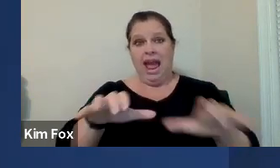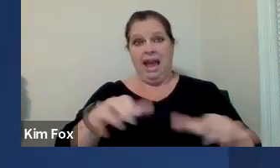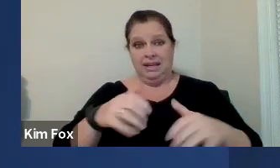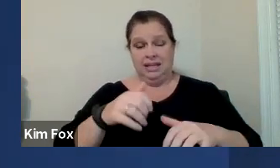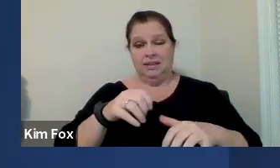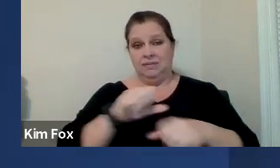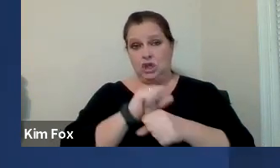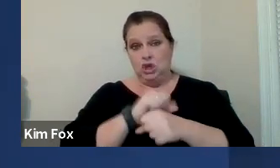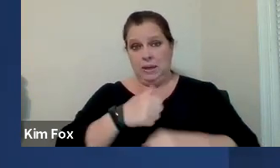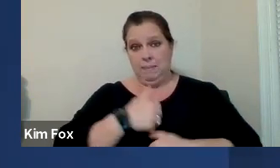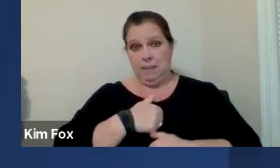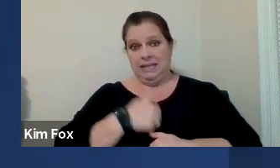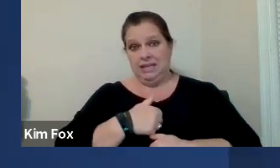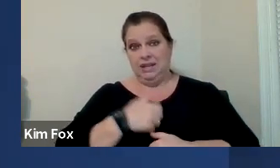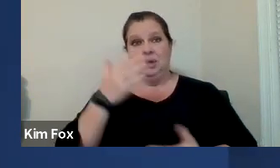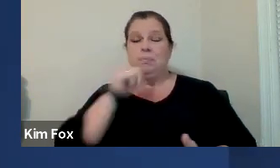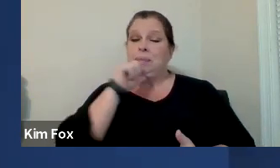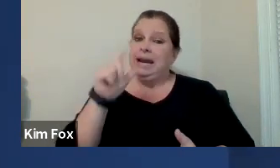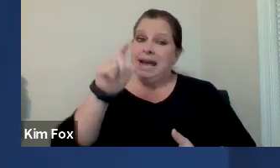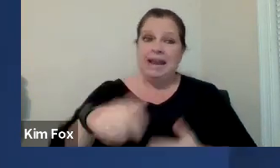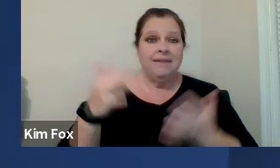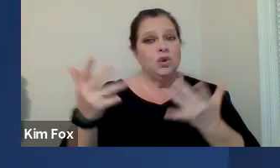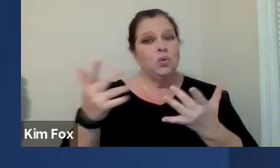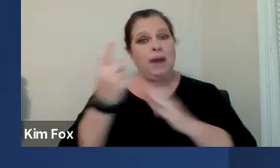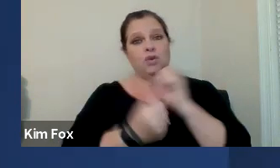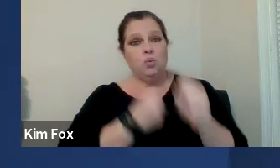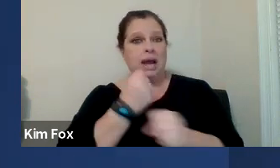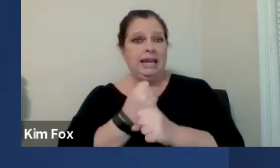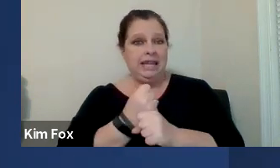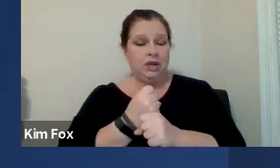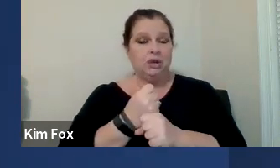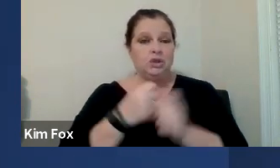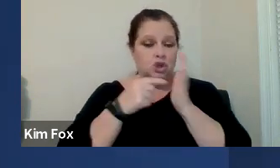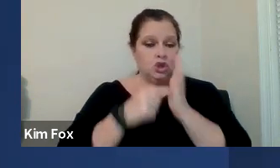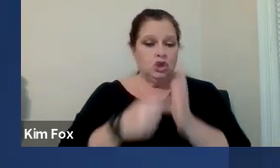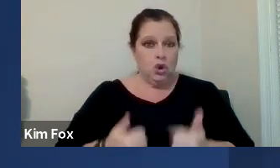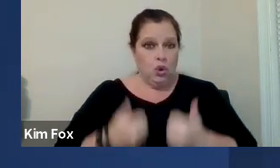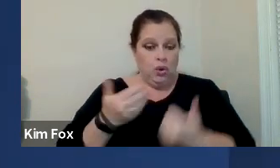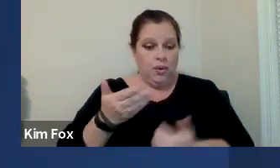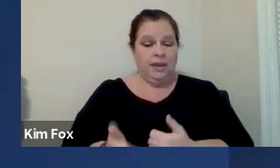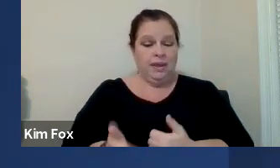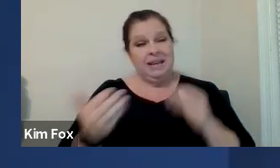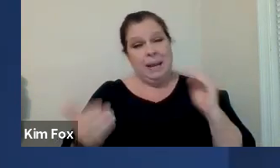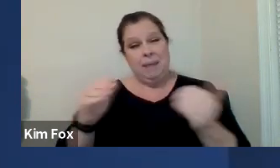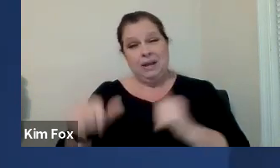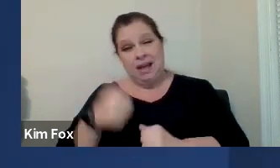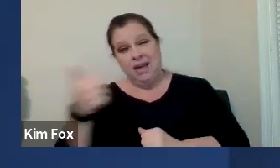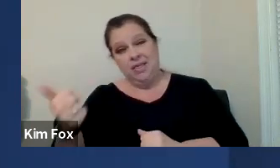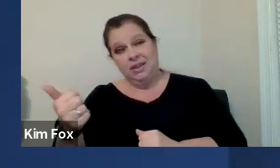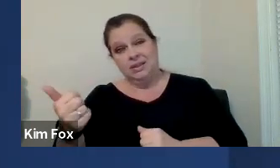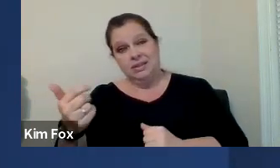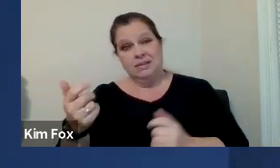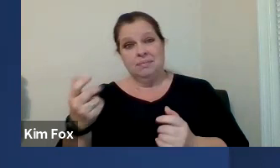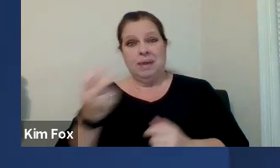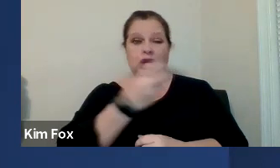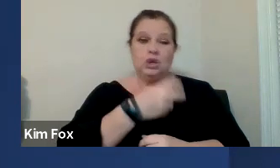They may not make you wait for a year if to show that you're a resident compared to some others, and then make you switch